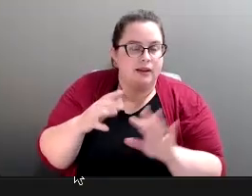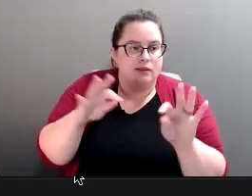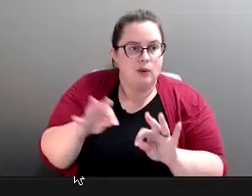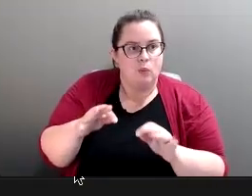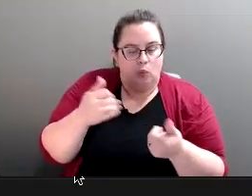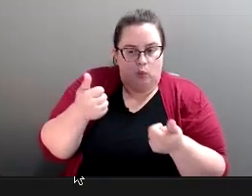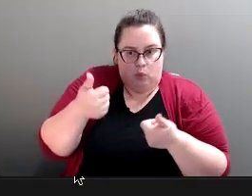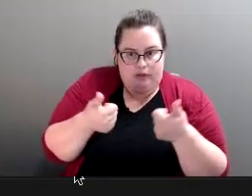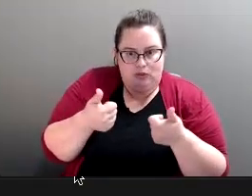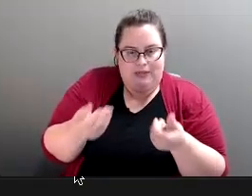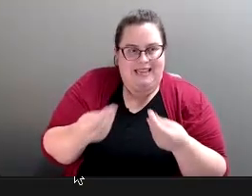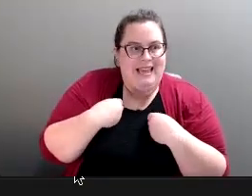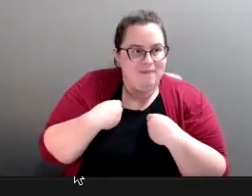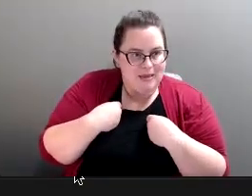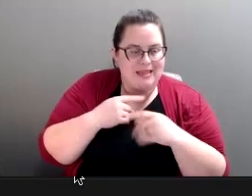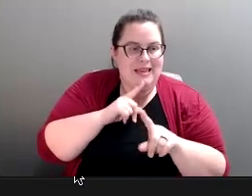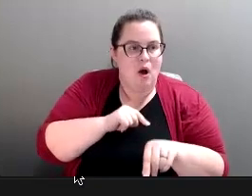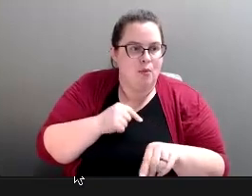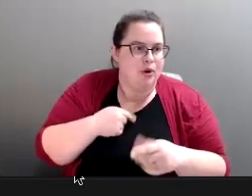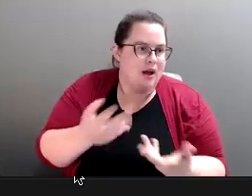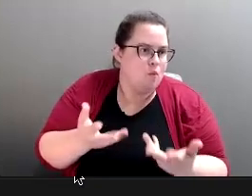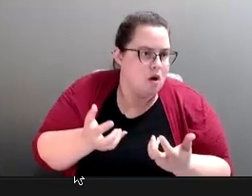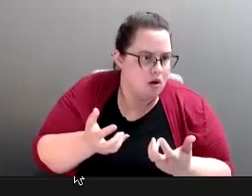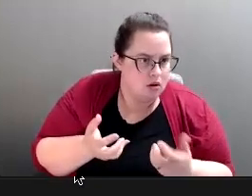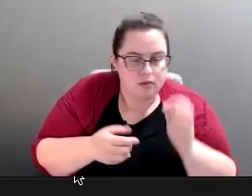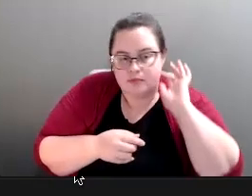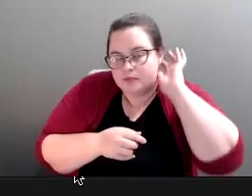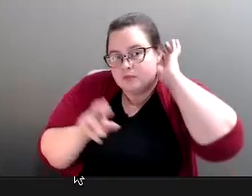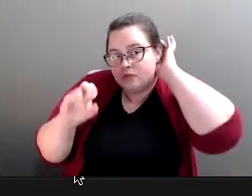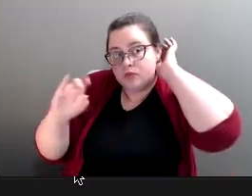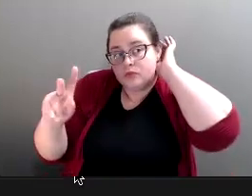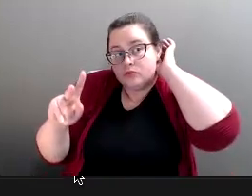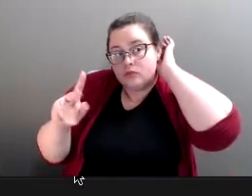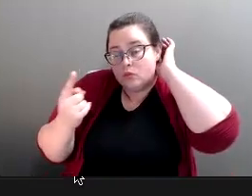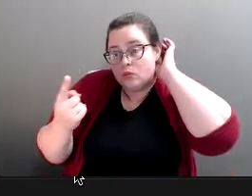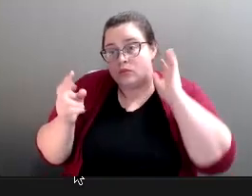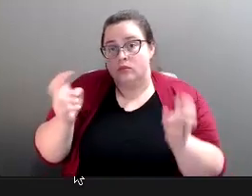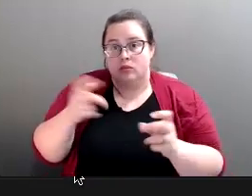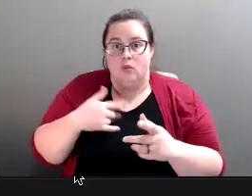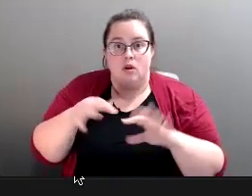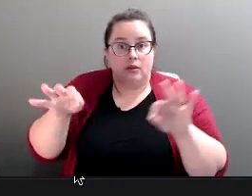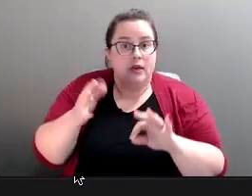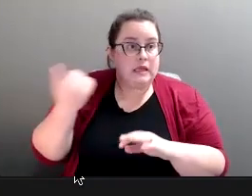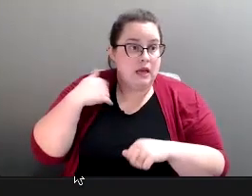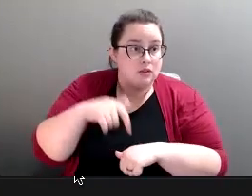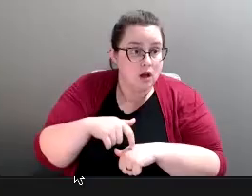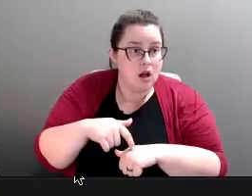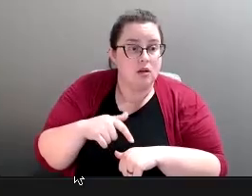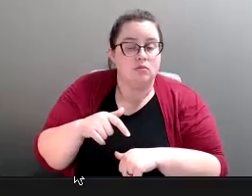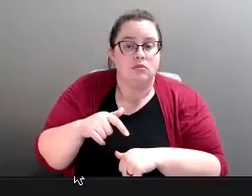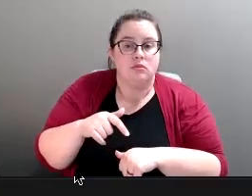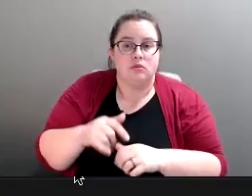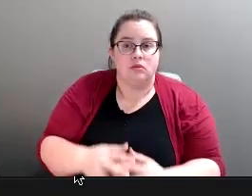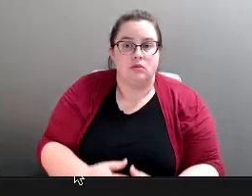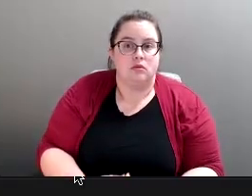output that you wanted. Yeah, and I think the one of the topics I wanted to talk about last time, and I think I'm a